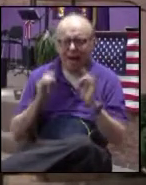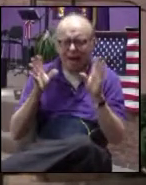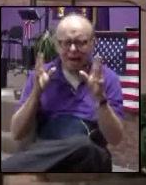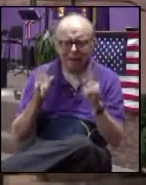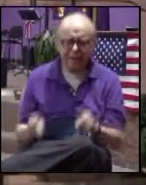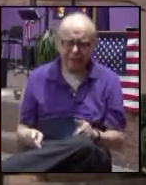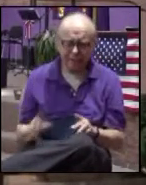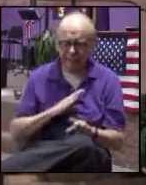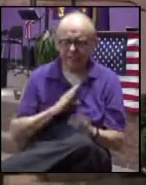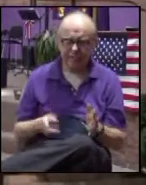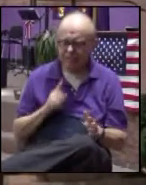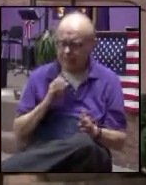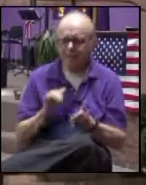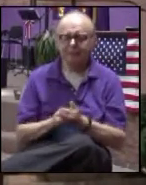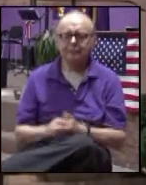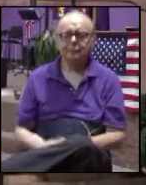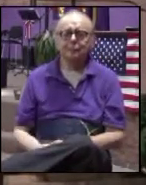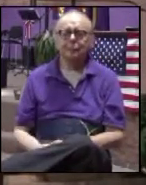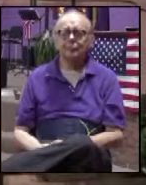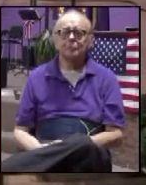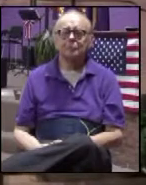is.